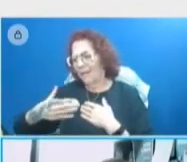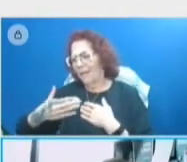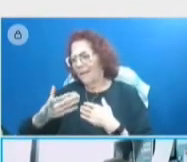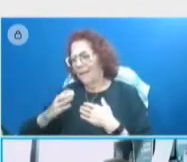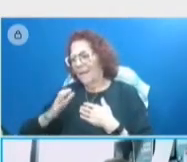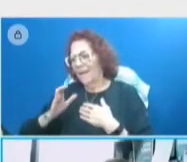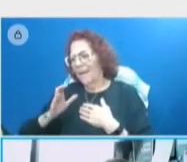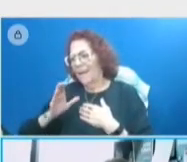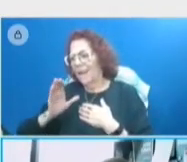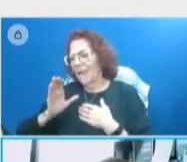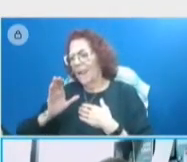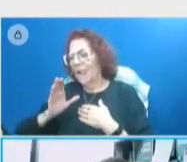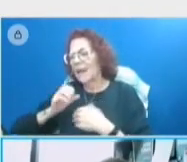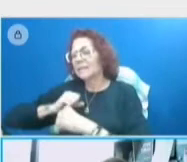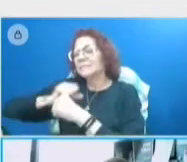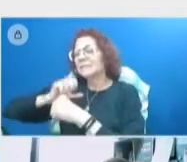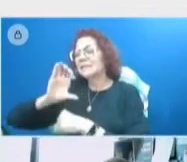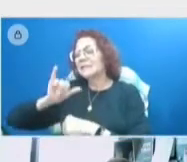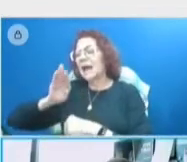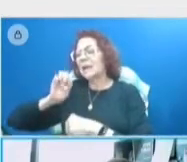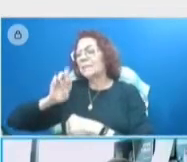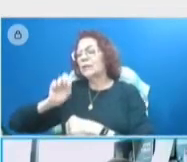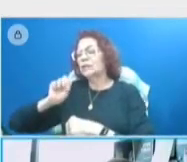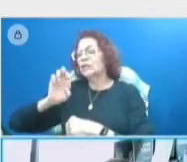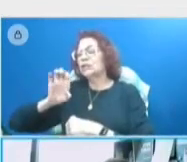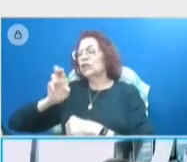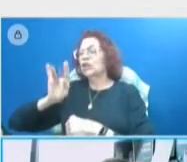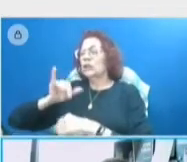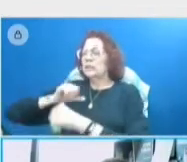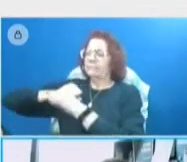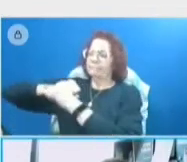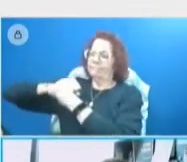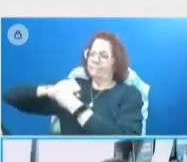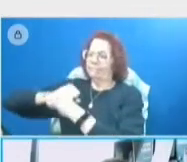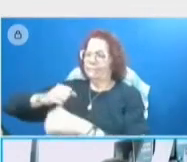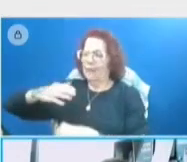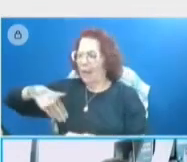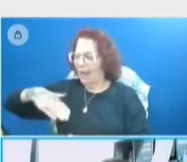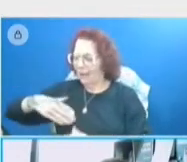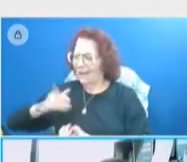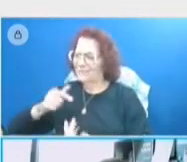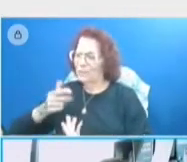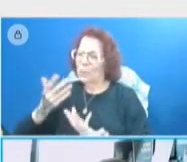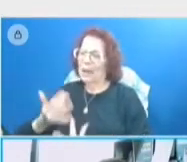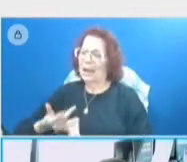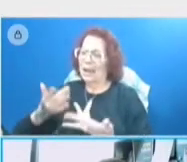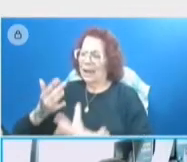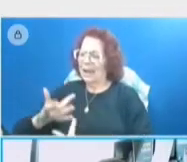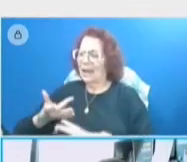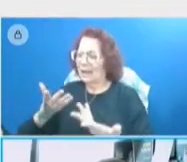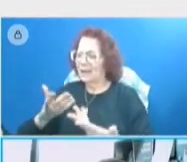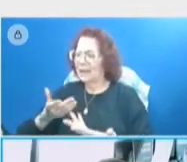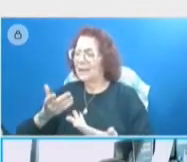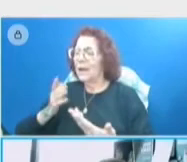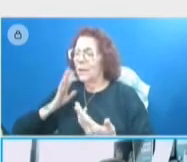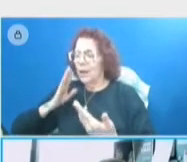10 counties left. Many are going through the legislative process, and approximately of those 10, 1, 2,